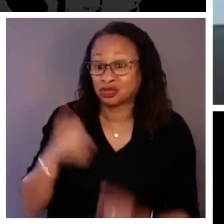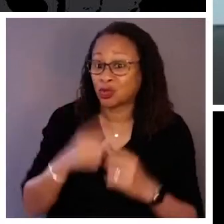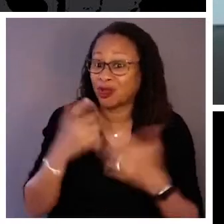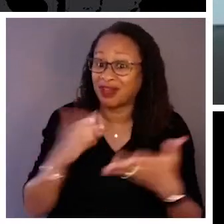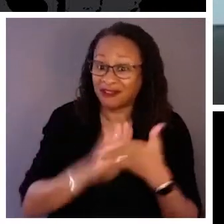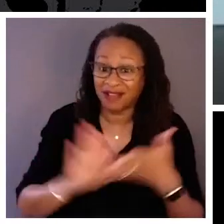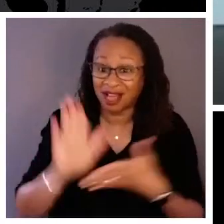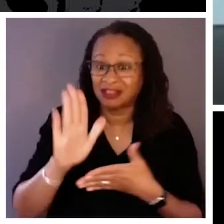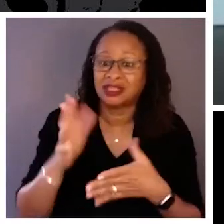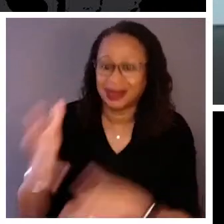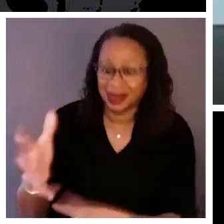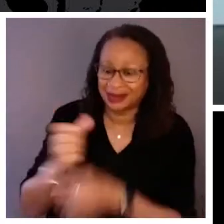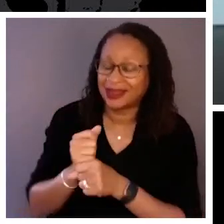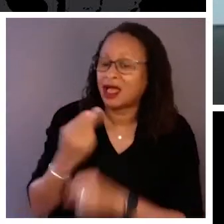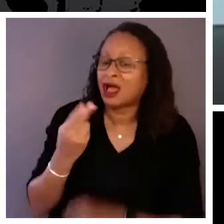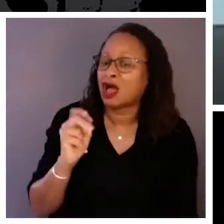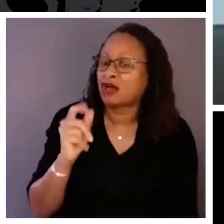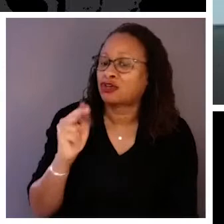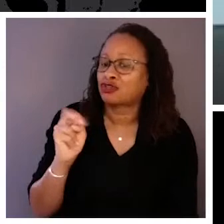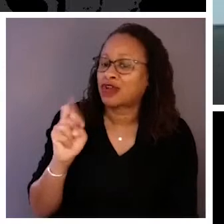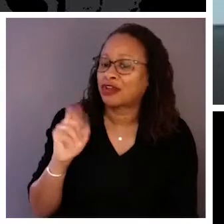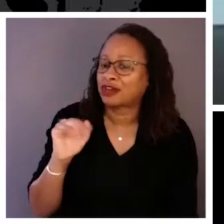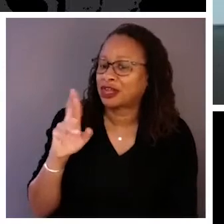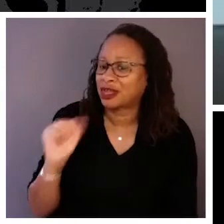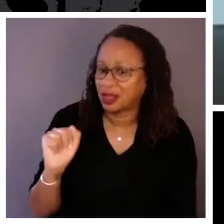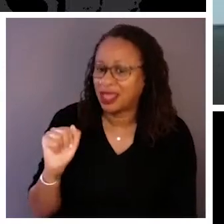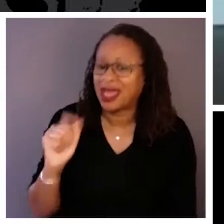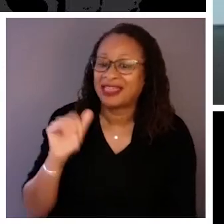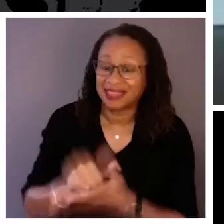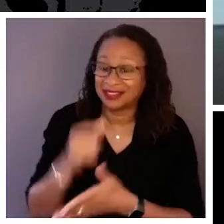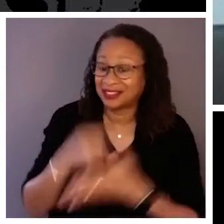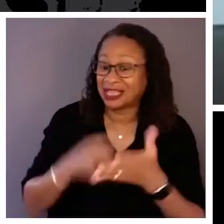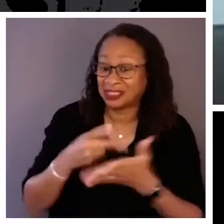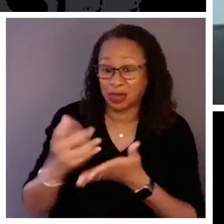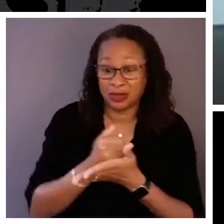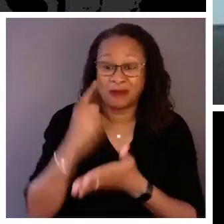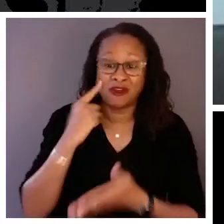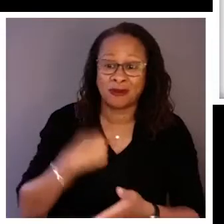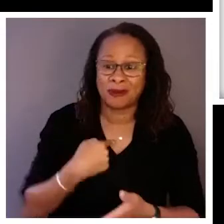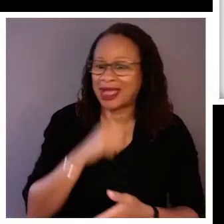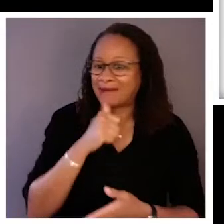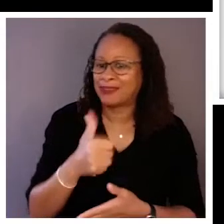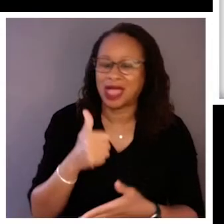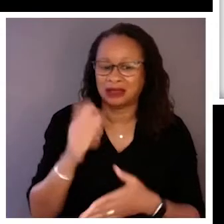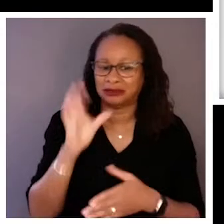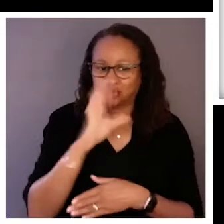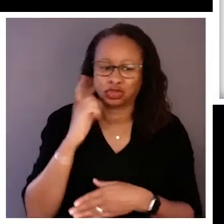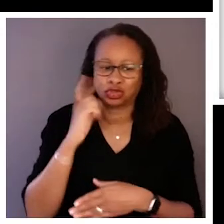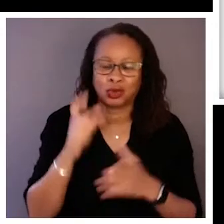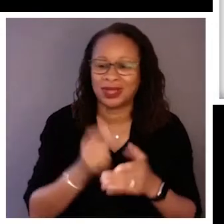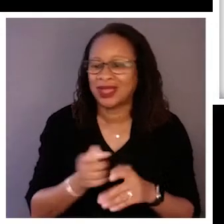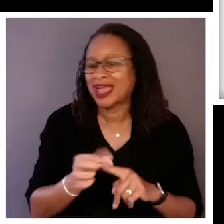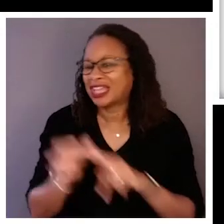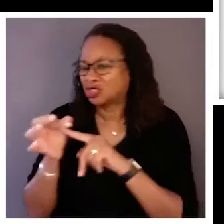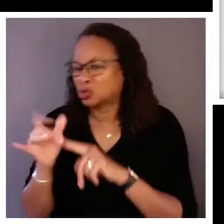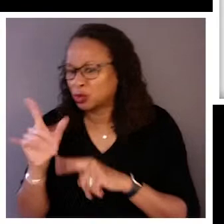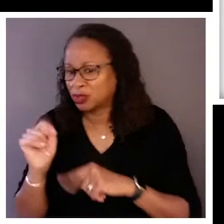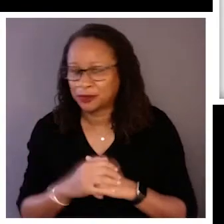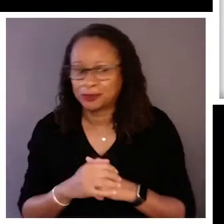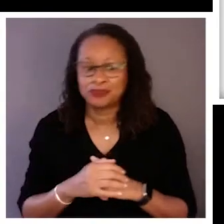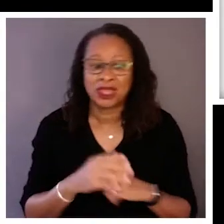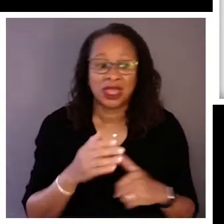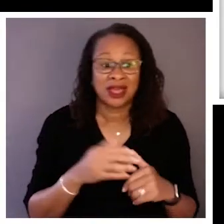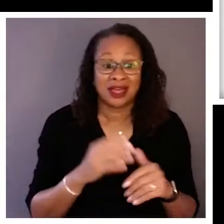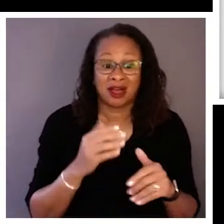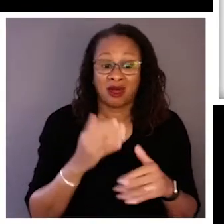get honoraria all the time. It's taxable income for me, so I'm not looking to exclude it. The rest of this left-hand column is